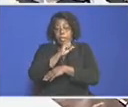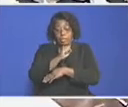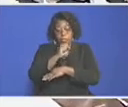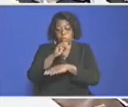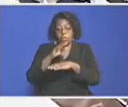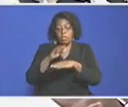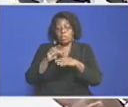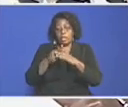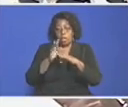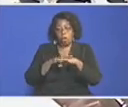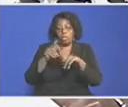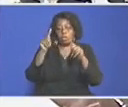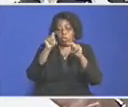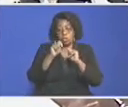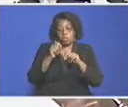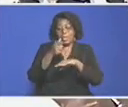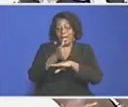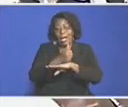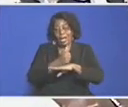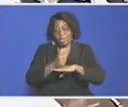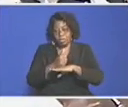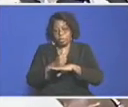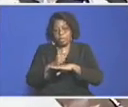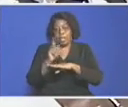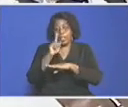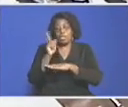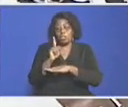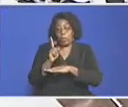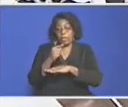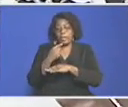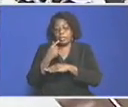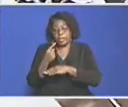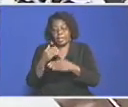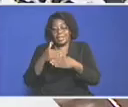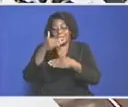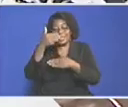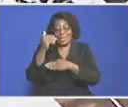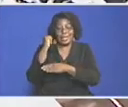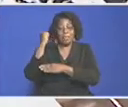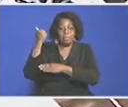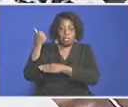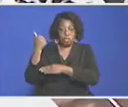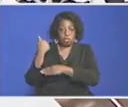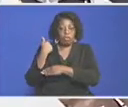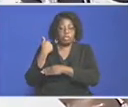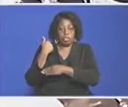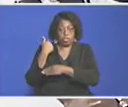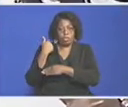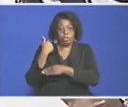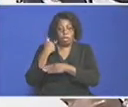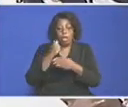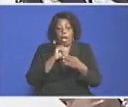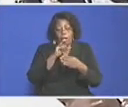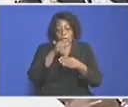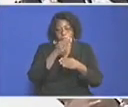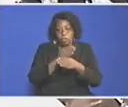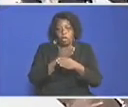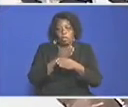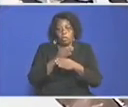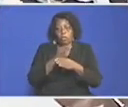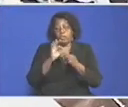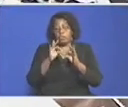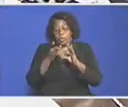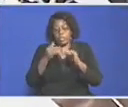on Tuesday in Mangrove Key, Andros. That's where he reiterated his next administration's agenda to upgrade family